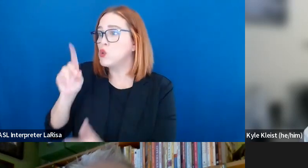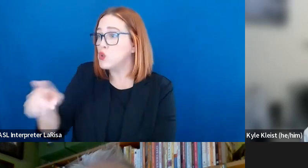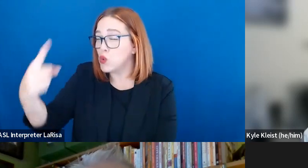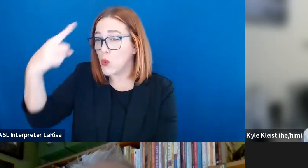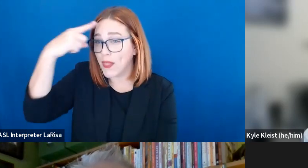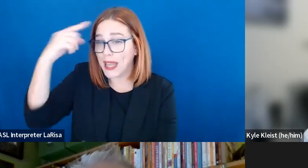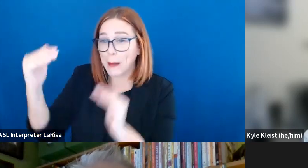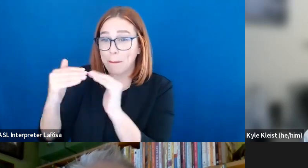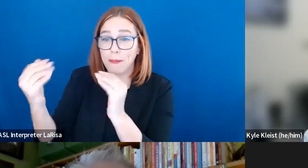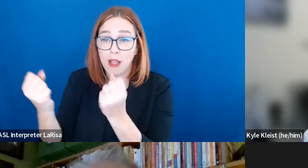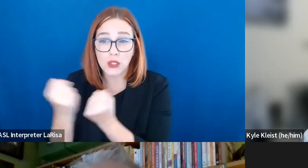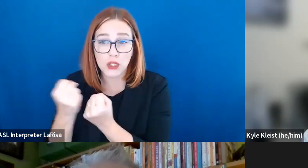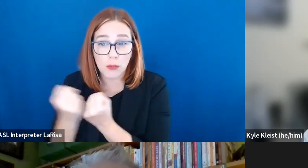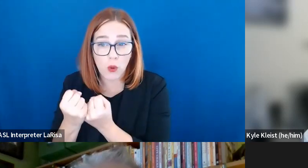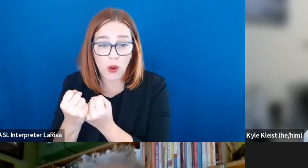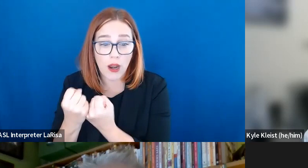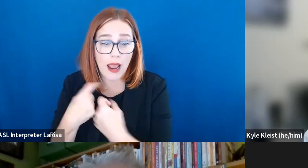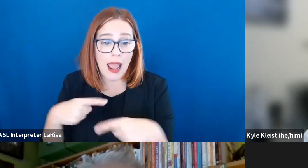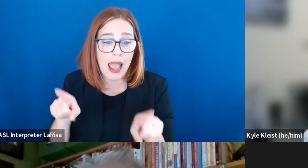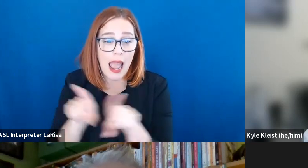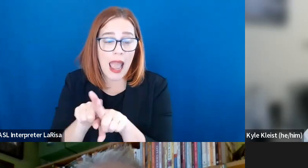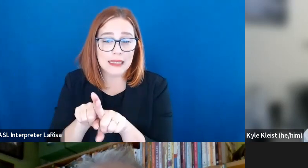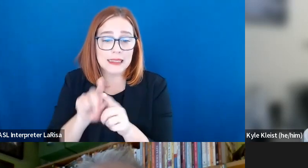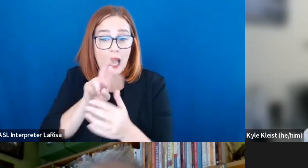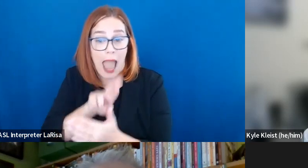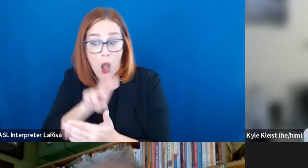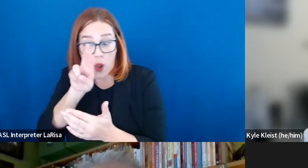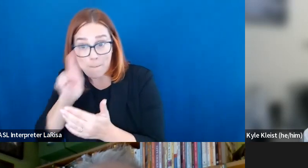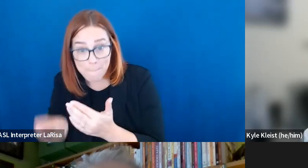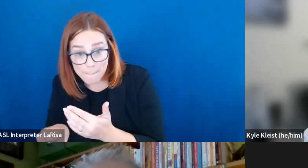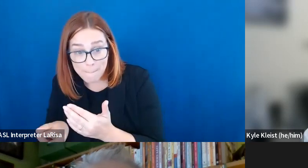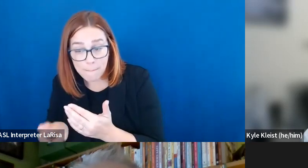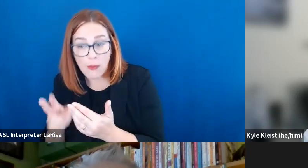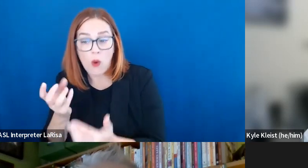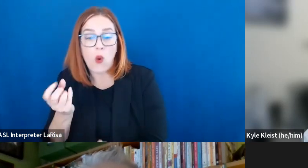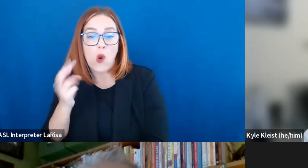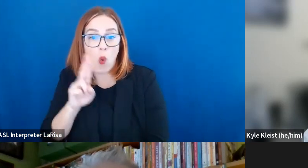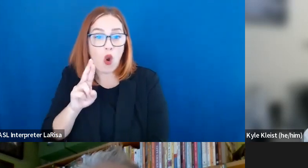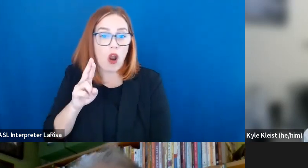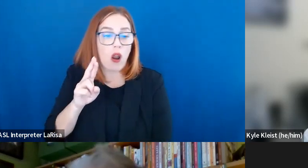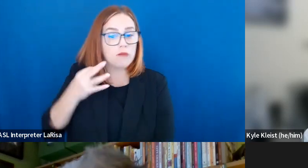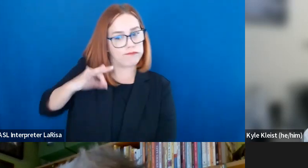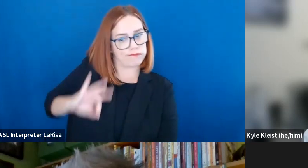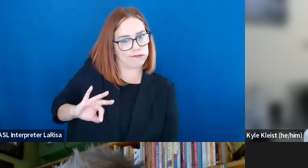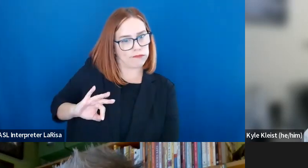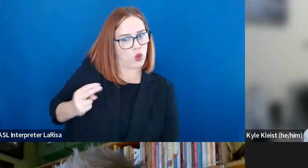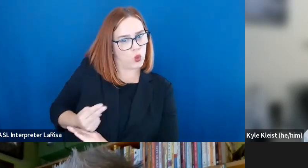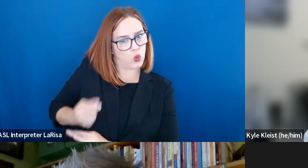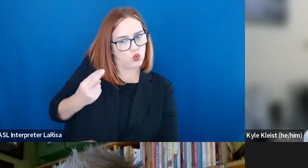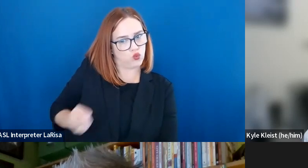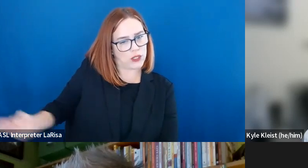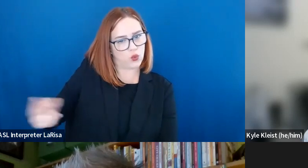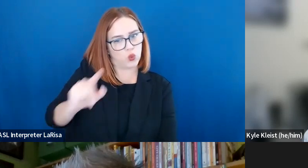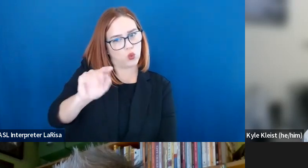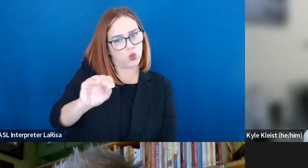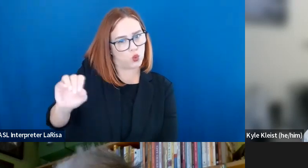peer support as an outcome or as a tool for other outcomes? I'd be very